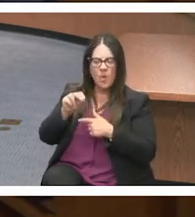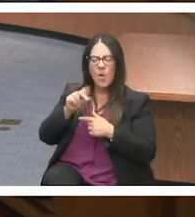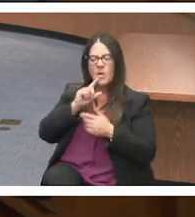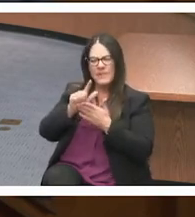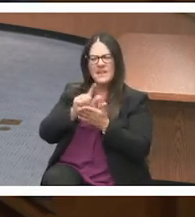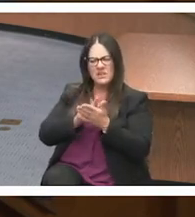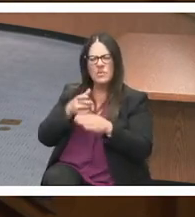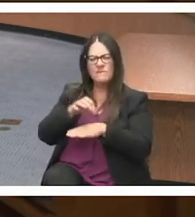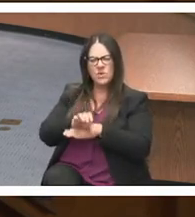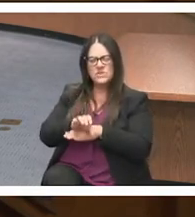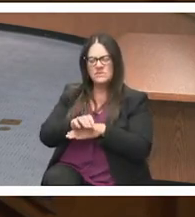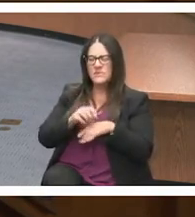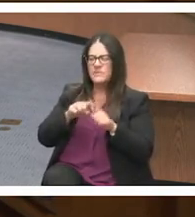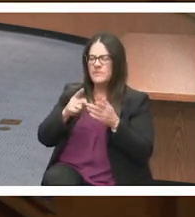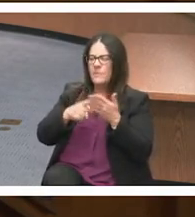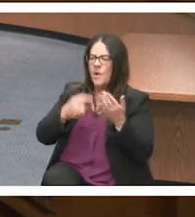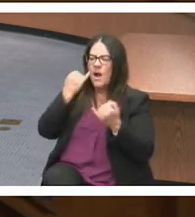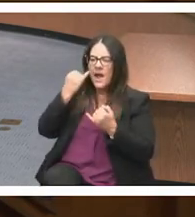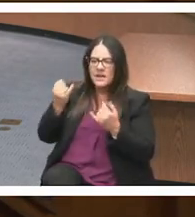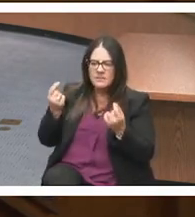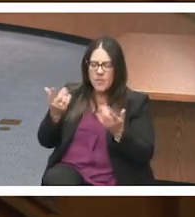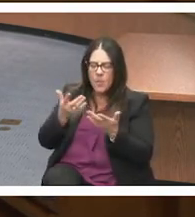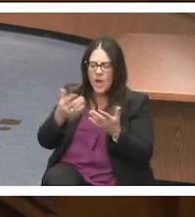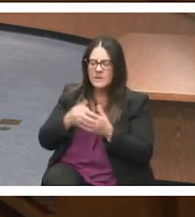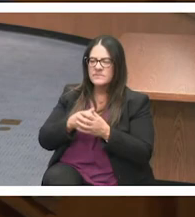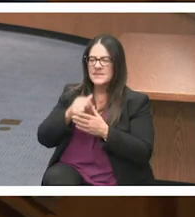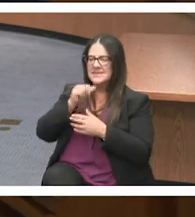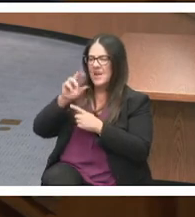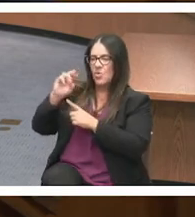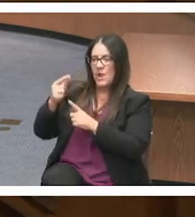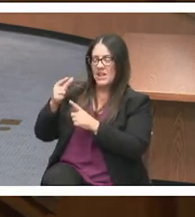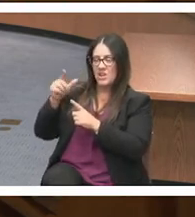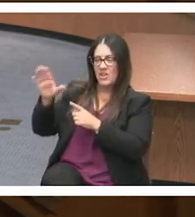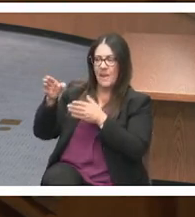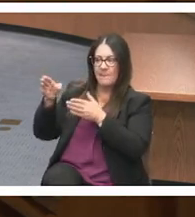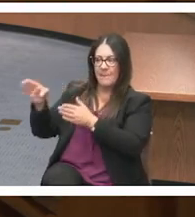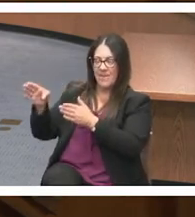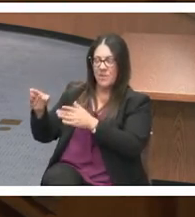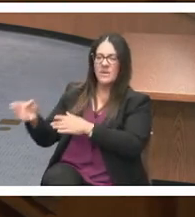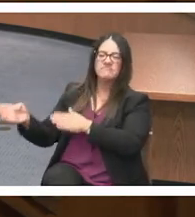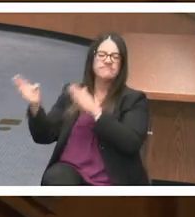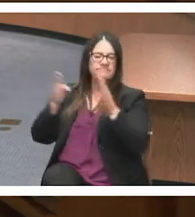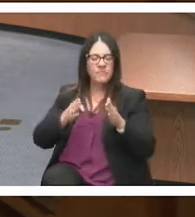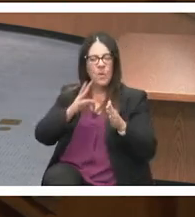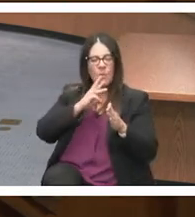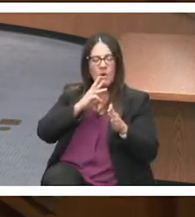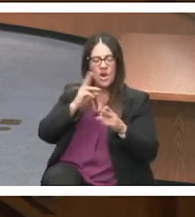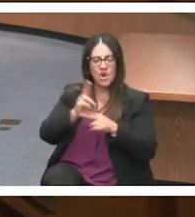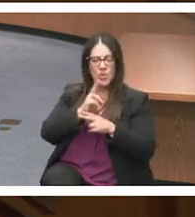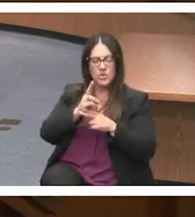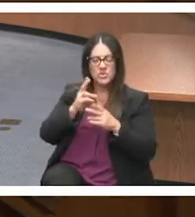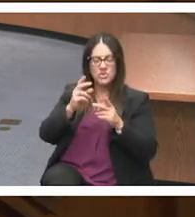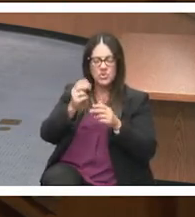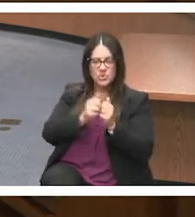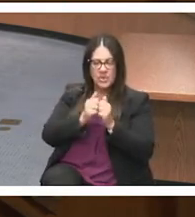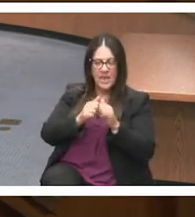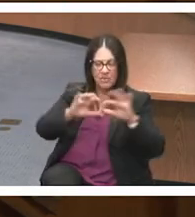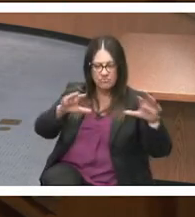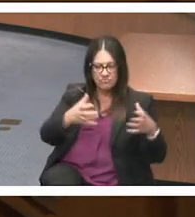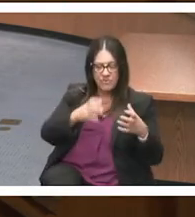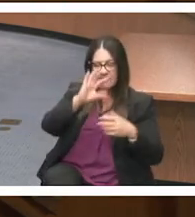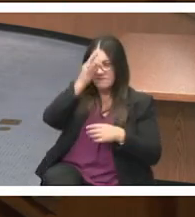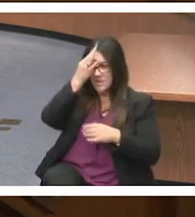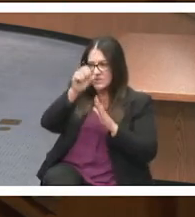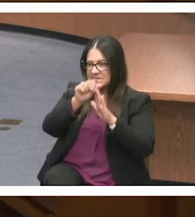legally enforceable. But the idea is, instead of that regulatory pathway, we bring all the water users together, and the state agencies and the federal agencies